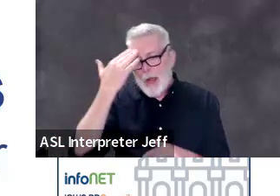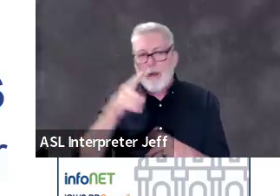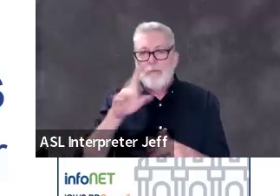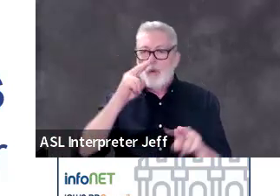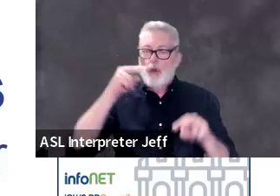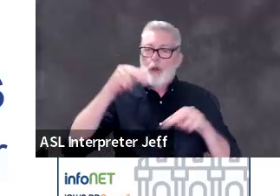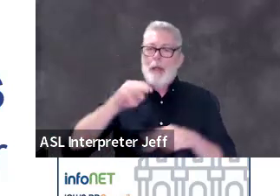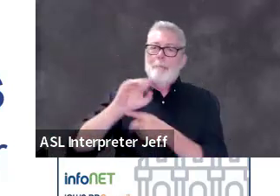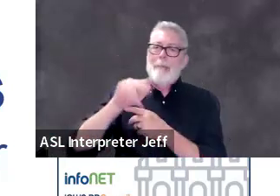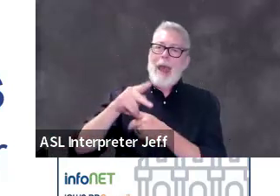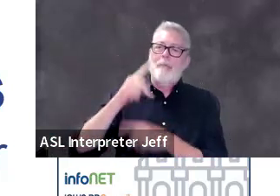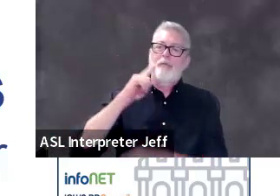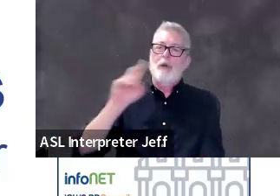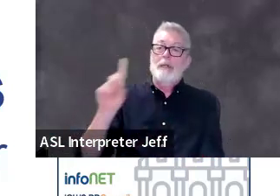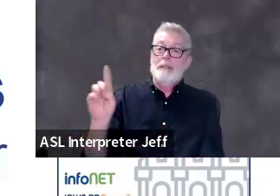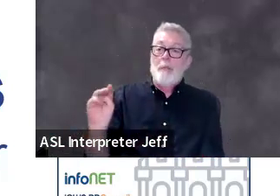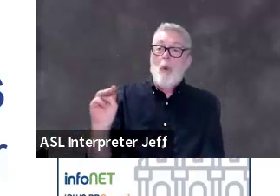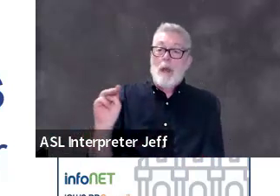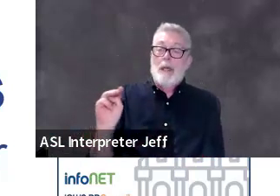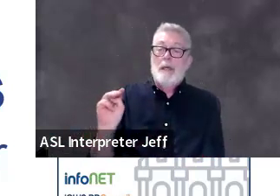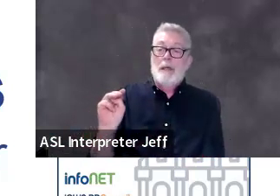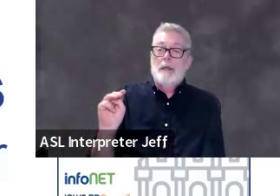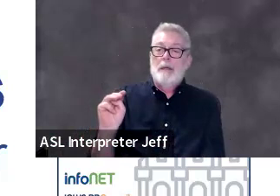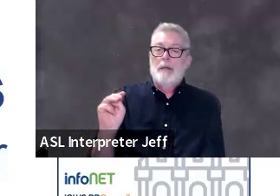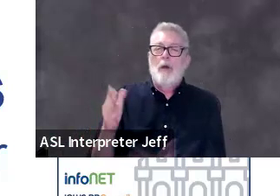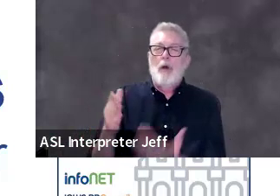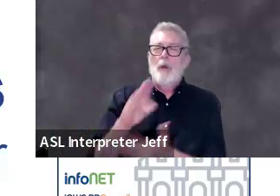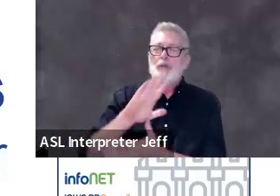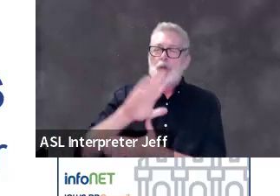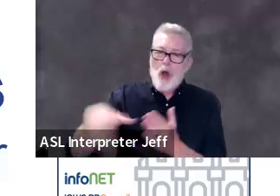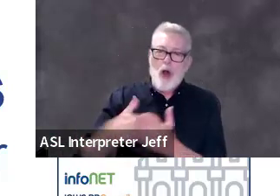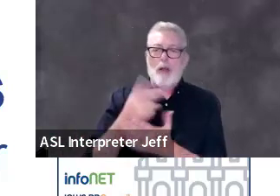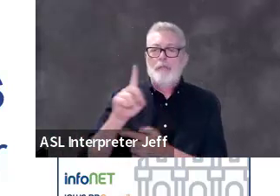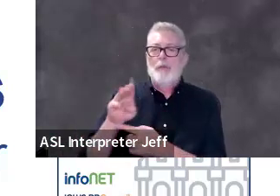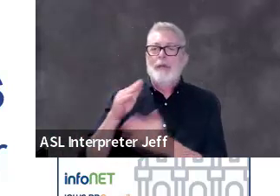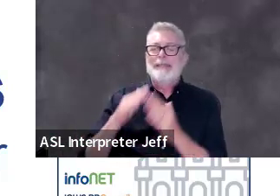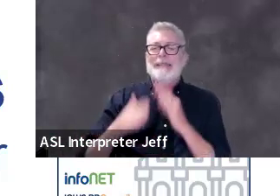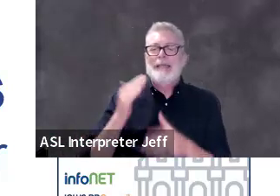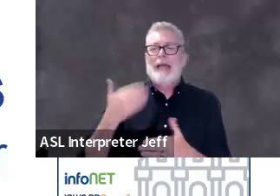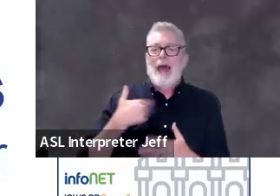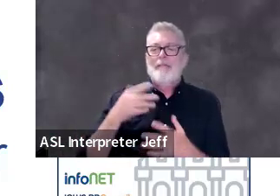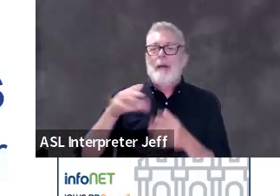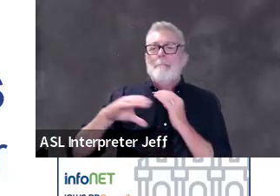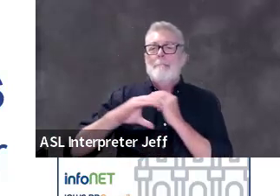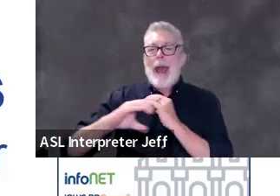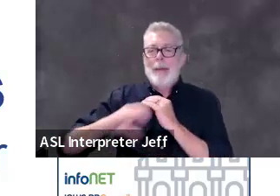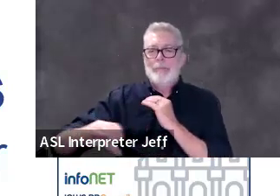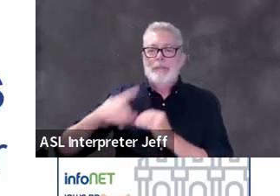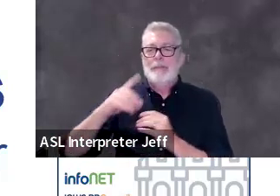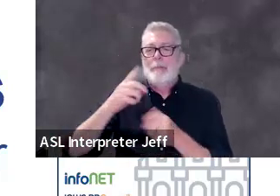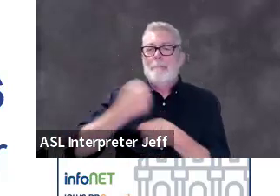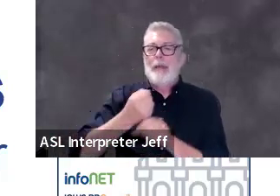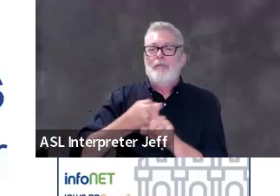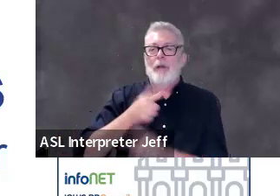map of the city of Des Moines, I think like almost all of the city of Des Moines has lead pipes. A lot of